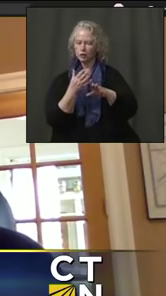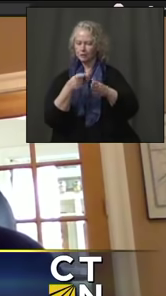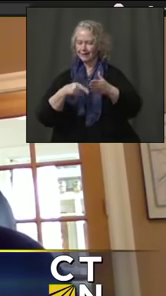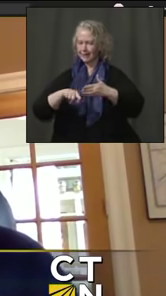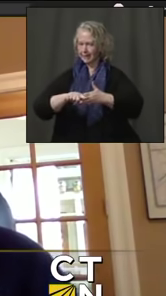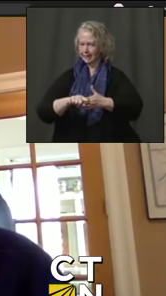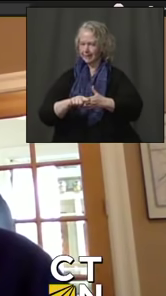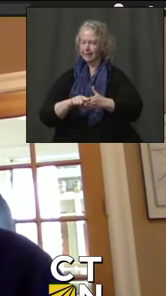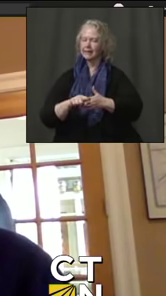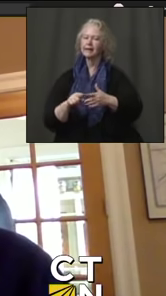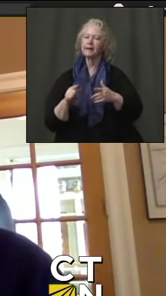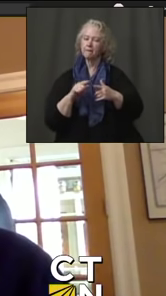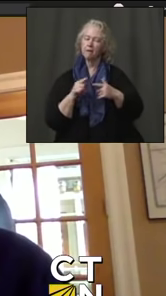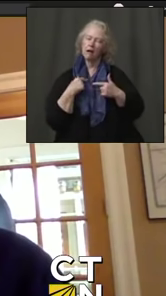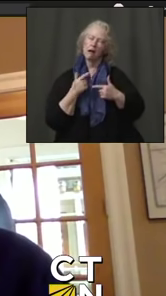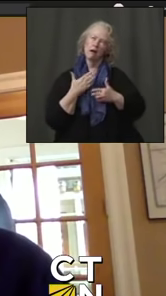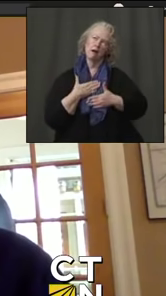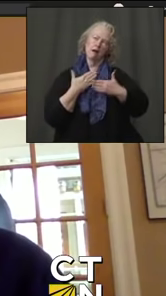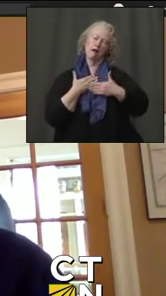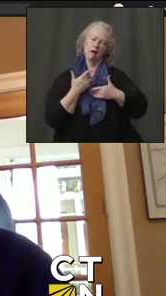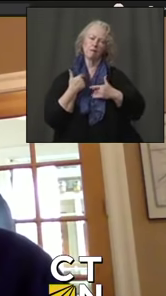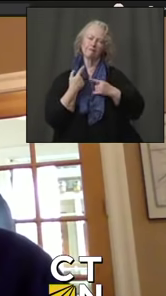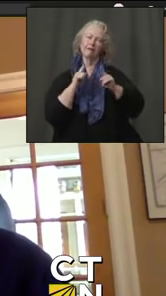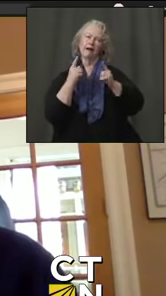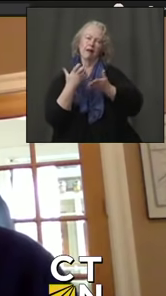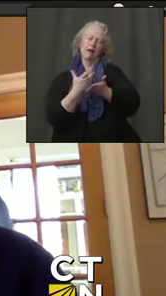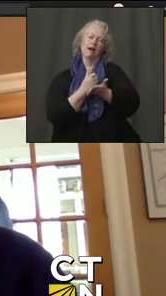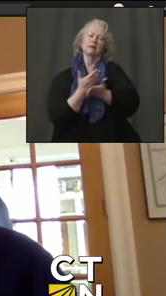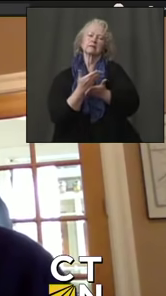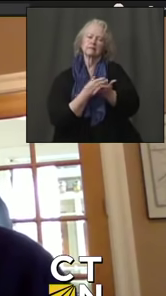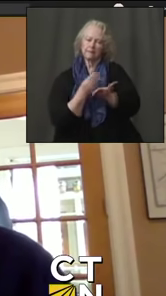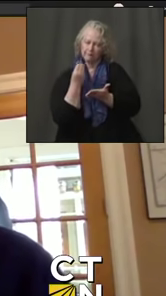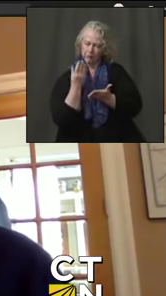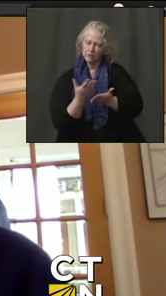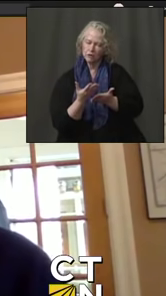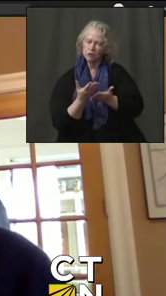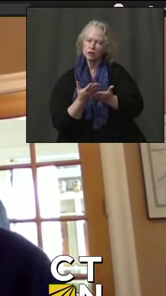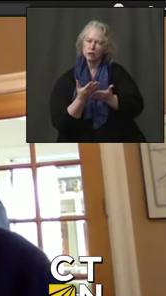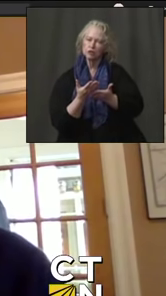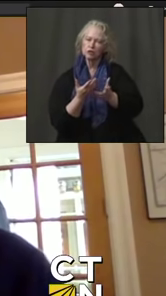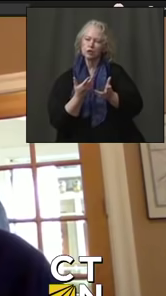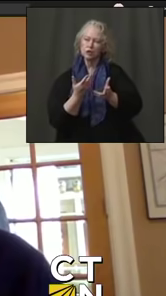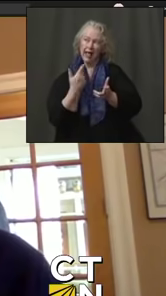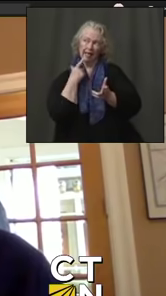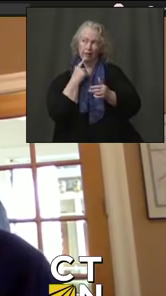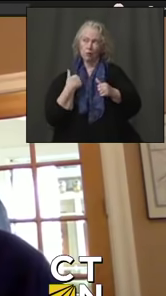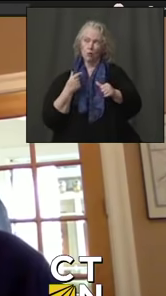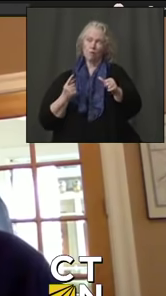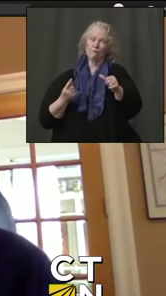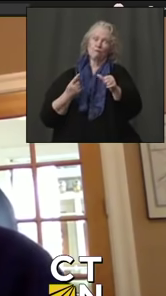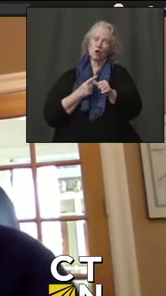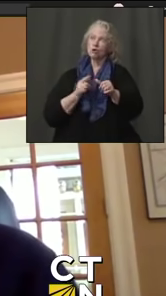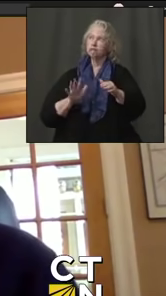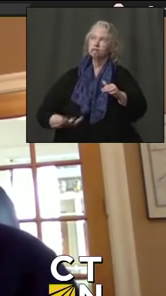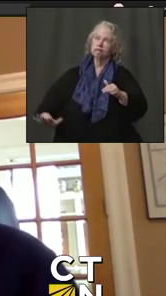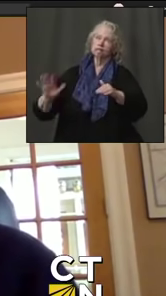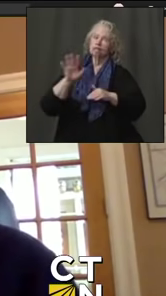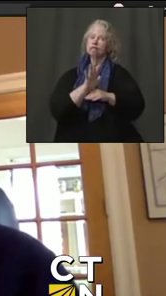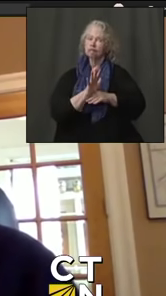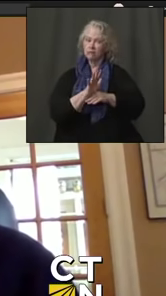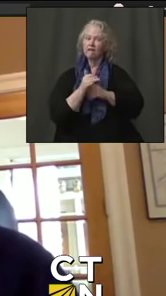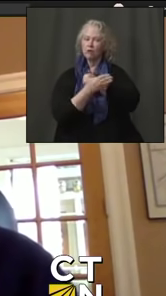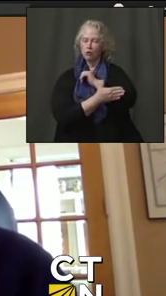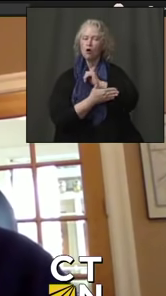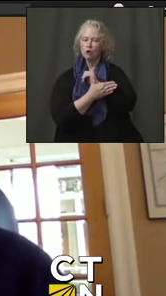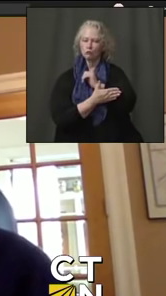we're pleased to be able to get out some data. I think it's a first. I'm not sure of other states that are reporting any data in this regard. So it's a